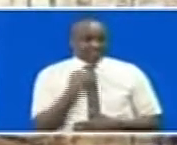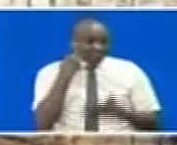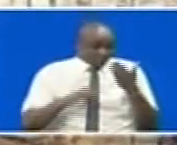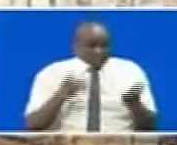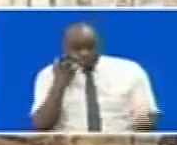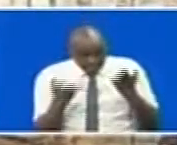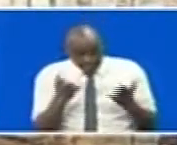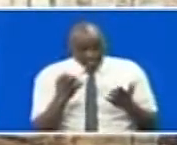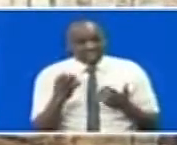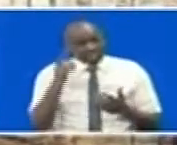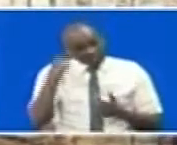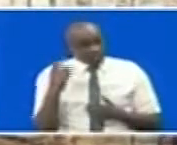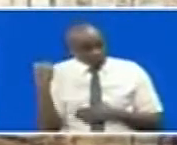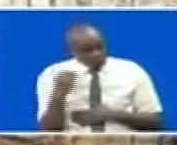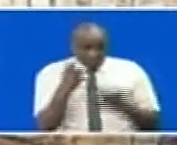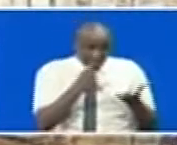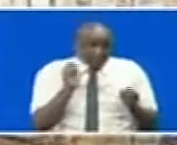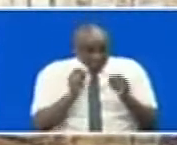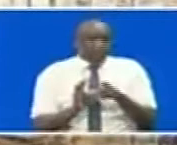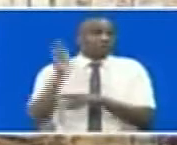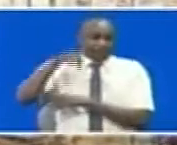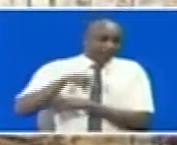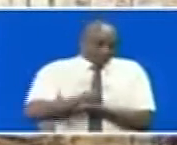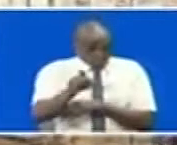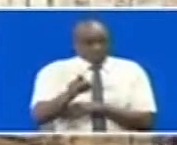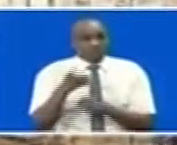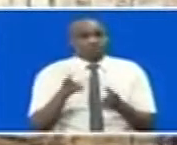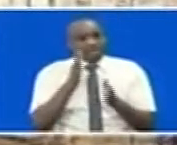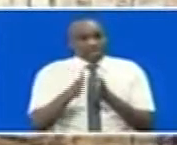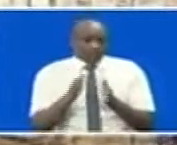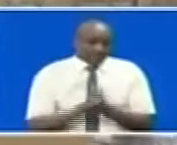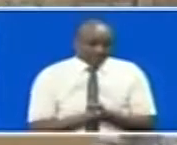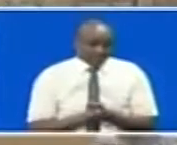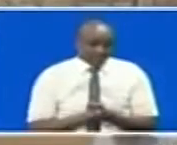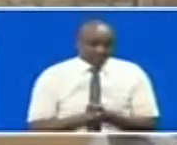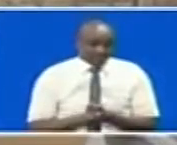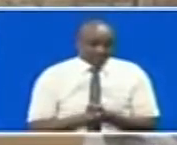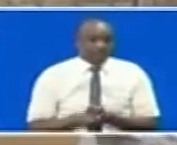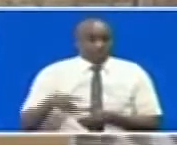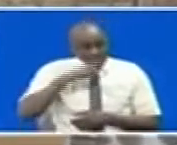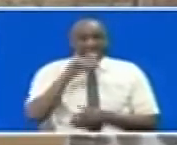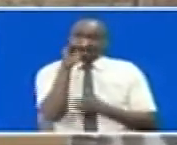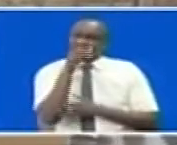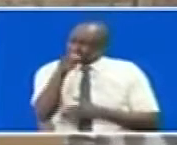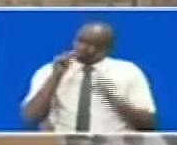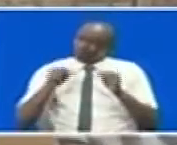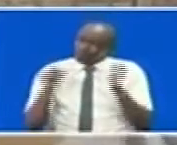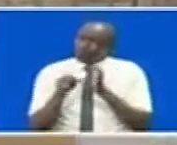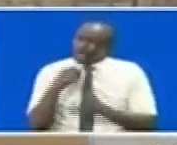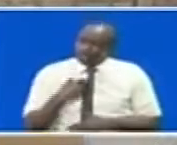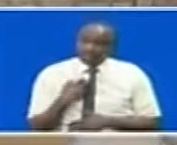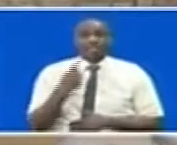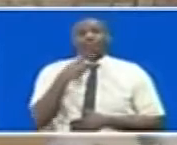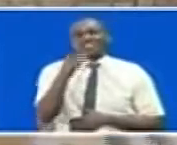one of their cheeky pupils might just jump over the fence and go onto the railway tracks. tulikuwa tumewauliza hii italete shida.